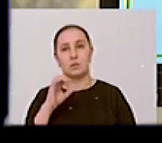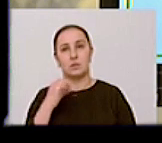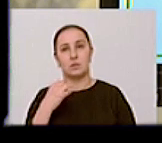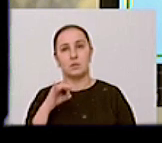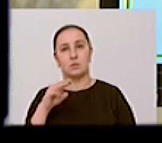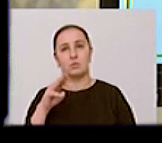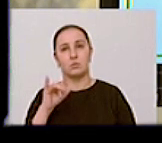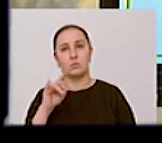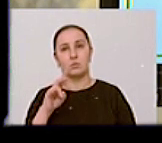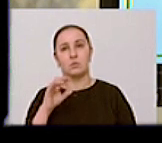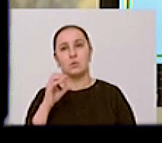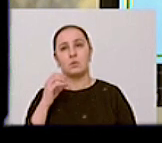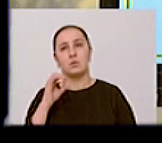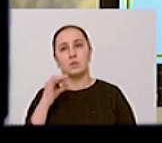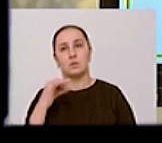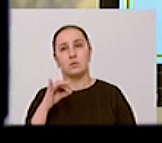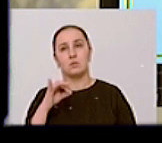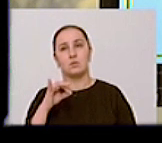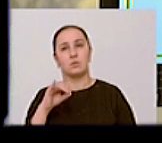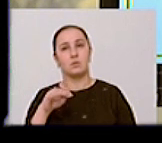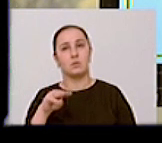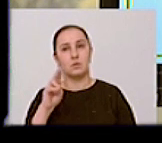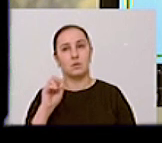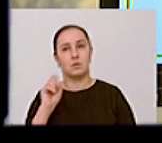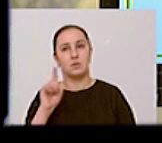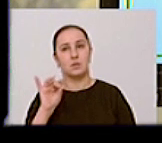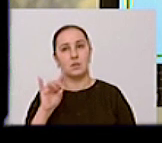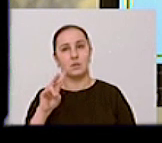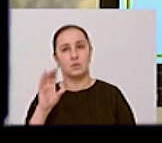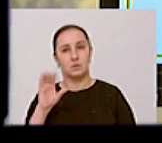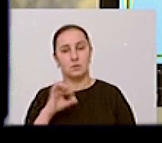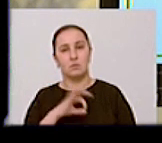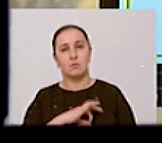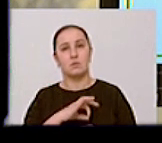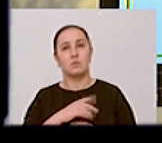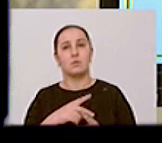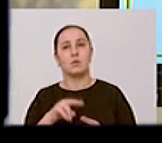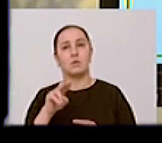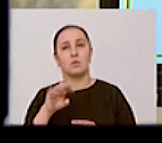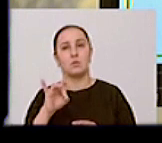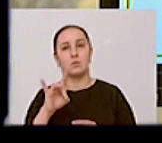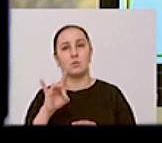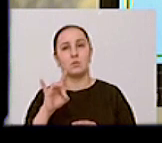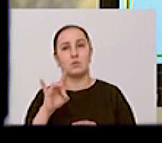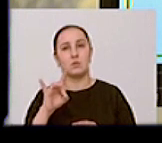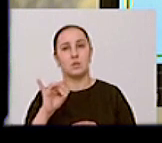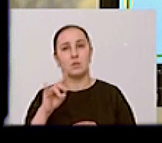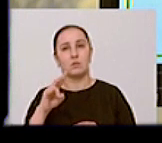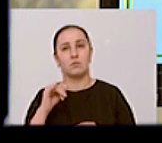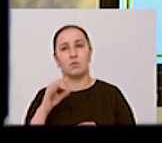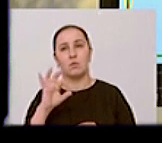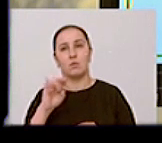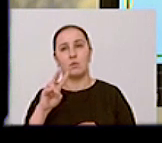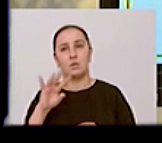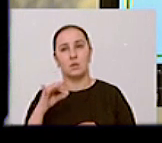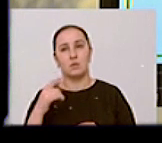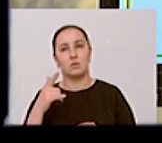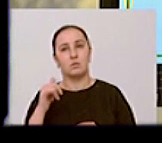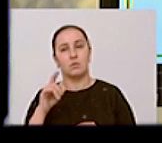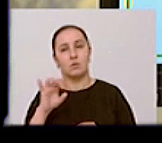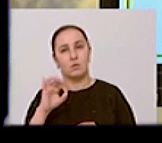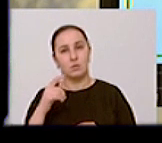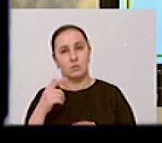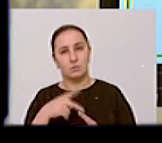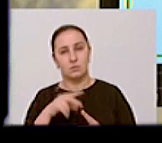Yetkurilsa, bugungi kunda yetkazilsa tarzda qo'llaniladi. Doril funun, oliygohlar, oliy